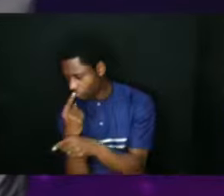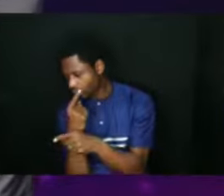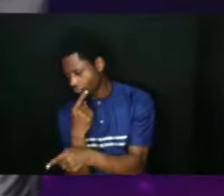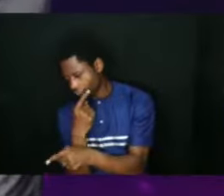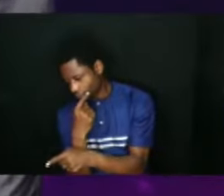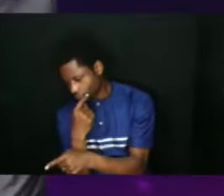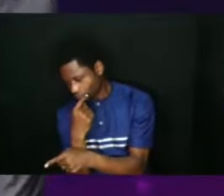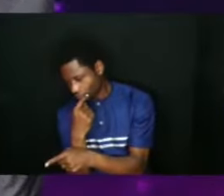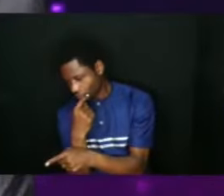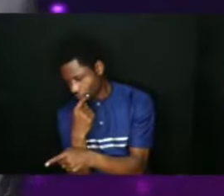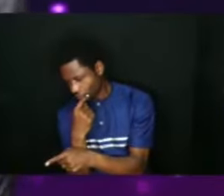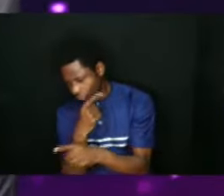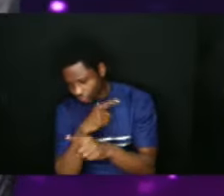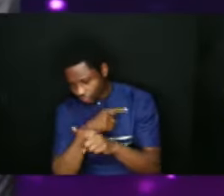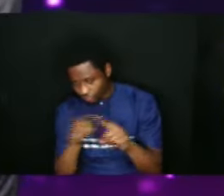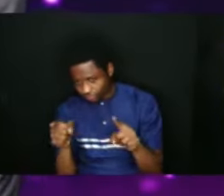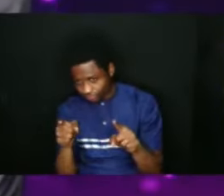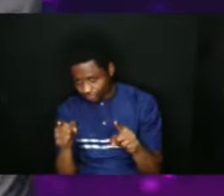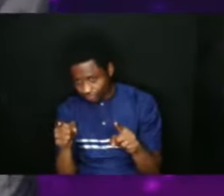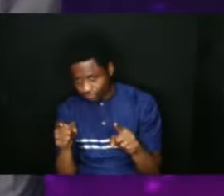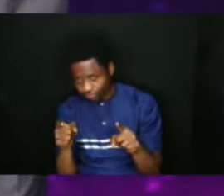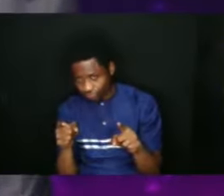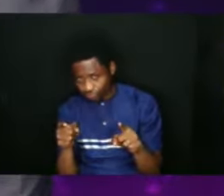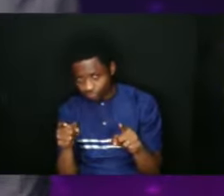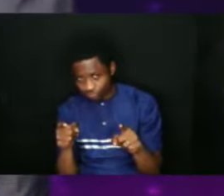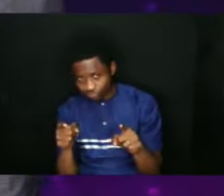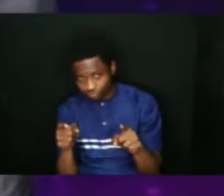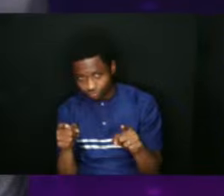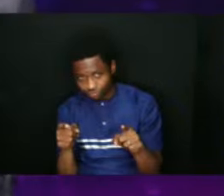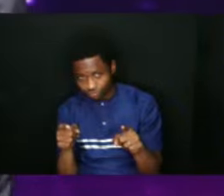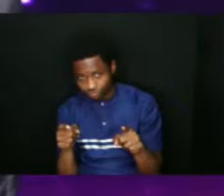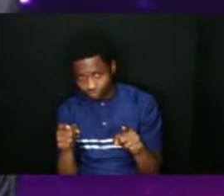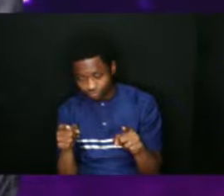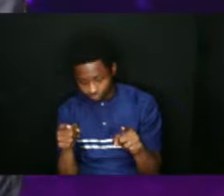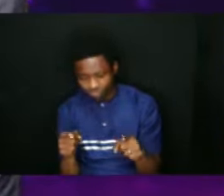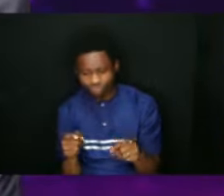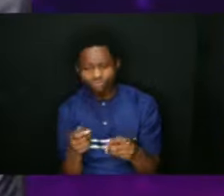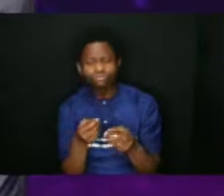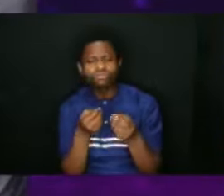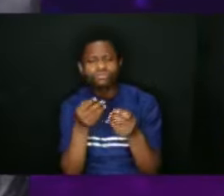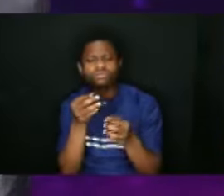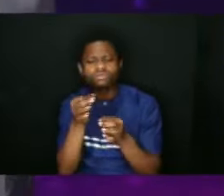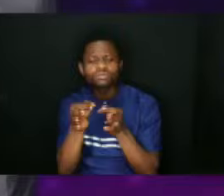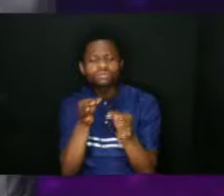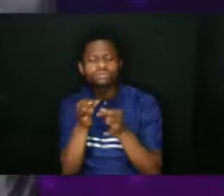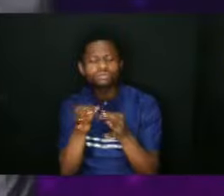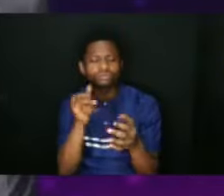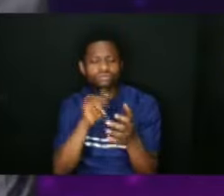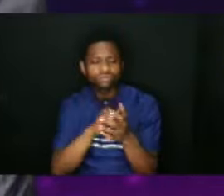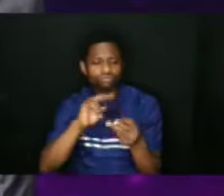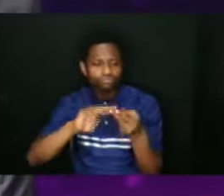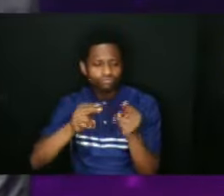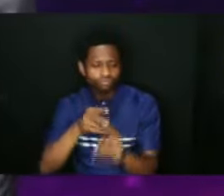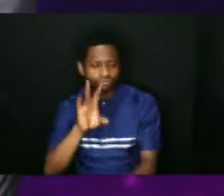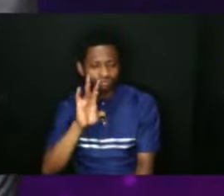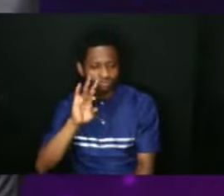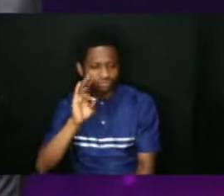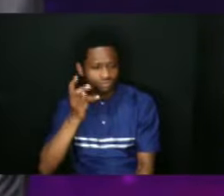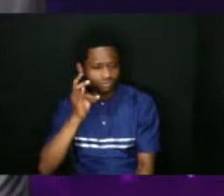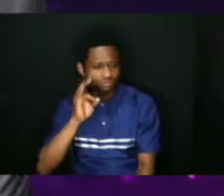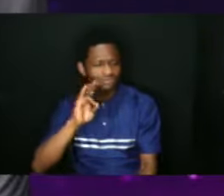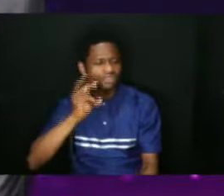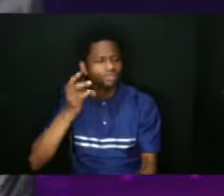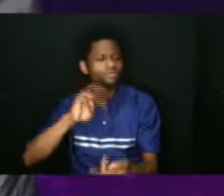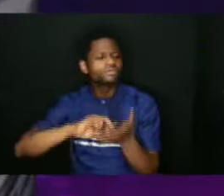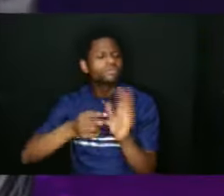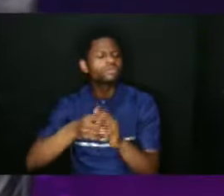But I'm calling to you the significance of number 7. That 7 stands for completion. We must be complete in